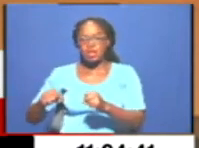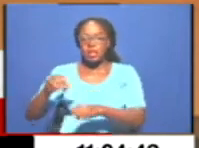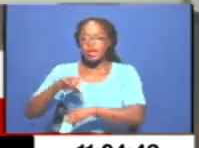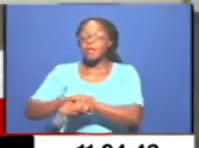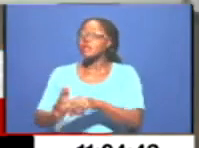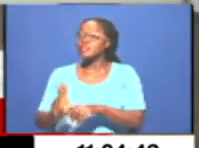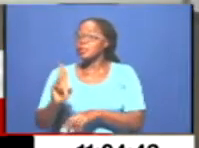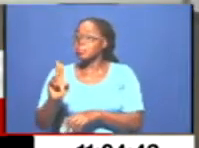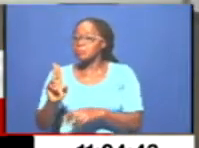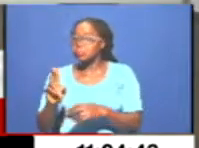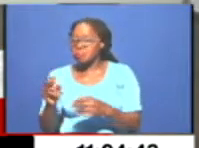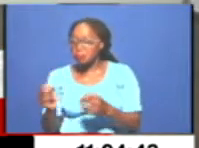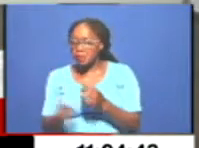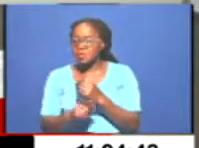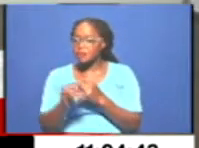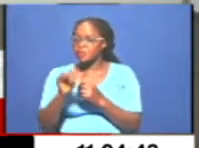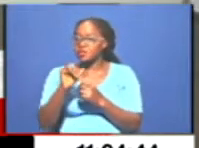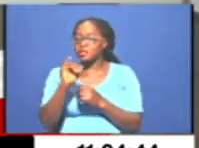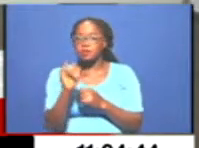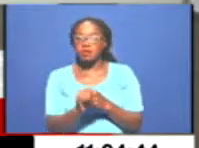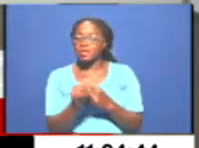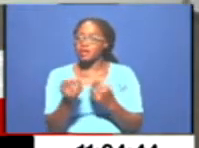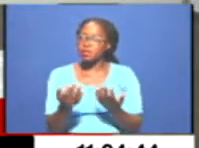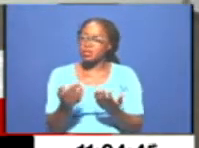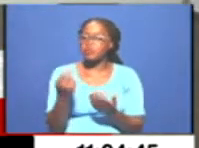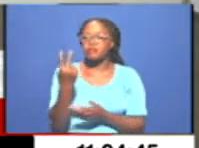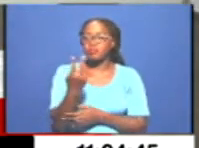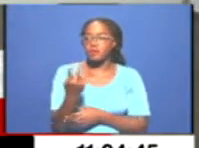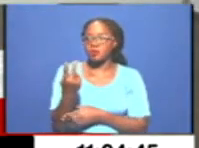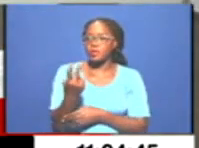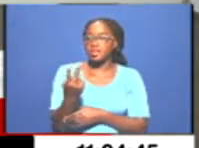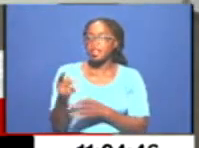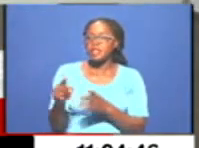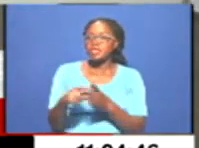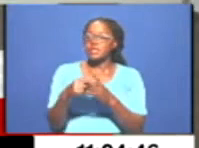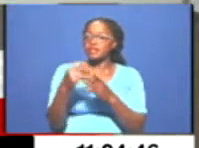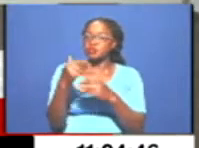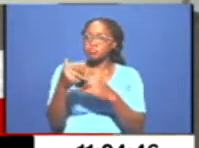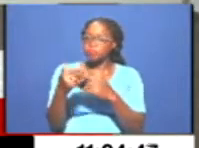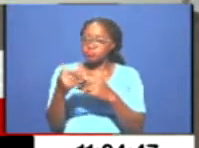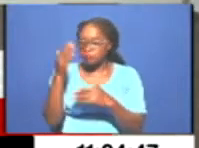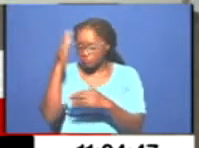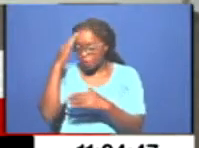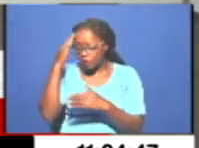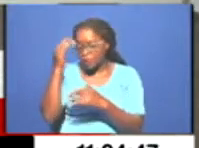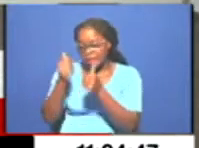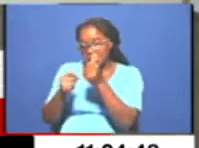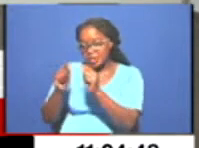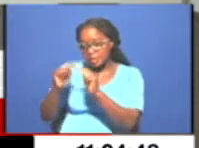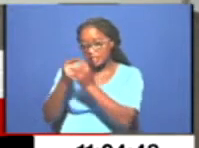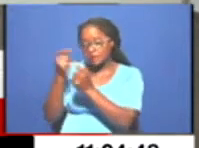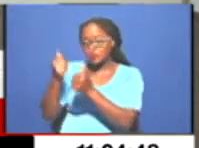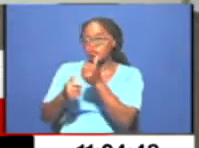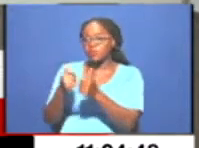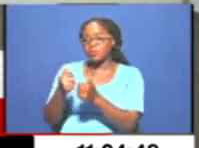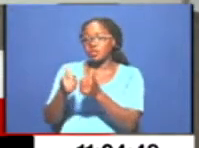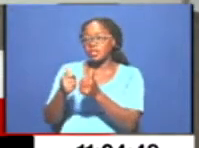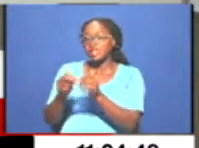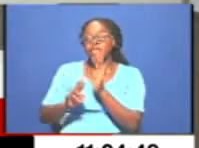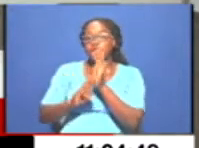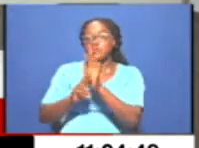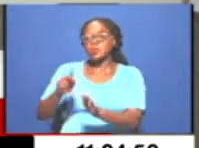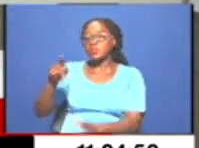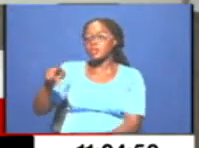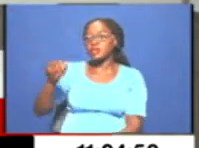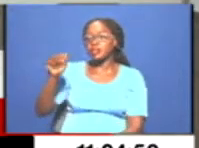and February, getting all our federation start earmarking who are the teams which are going to represent us in Paris, and we start putting them